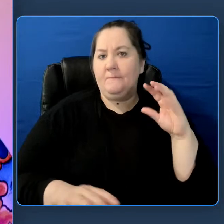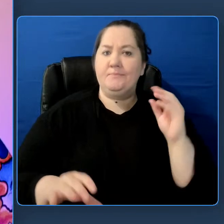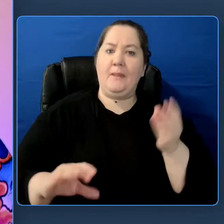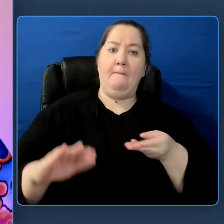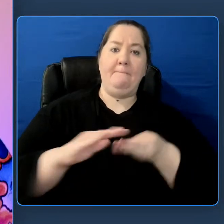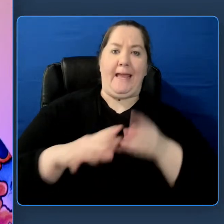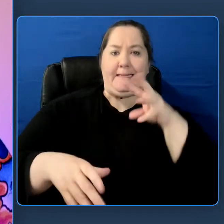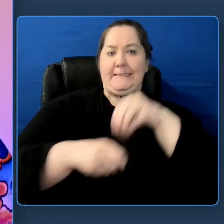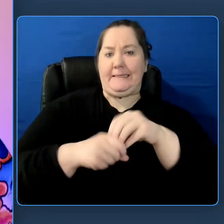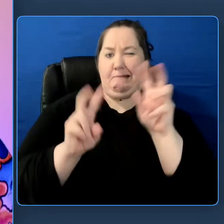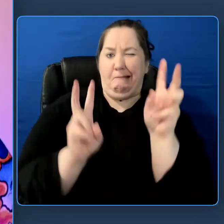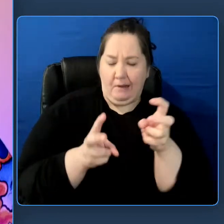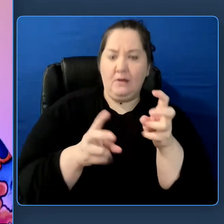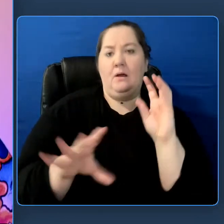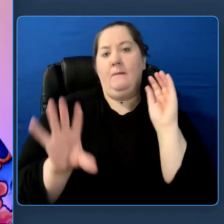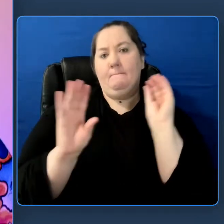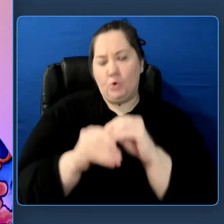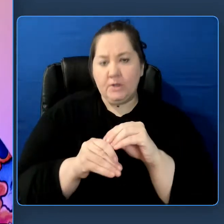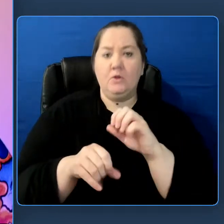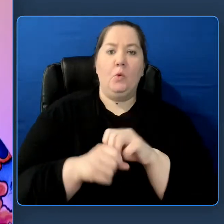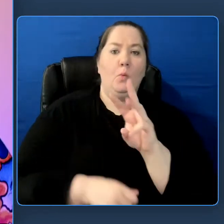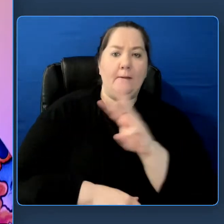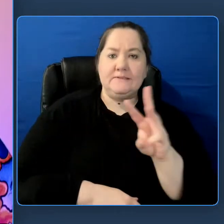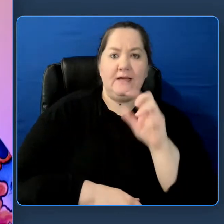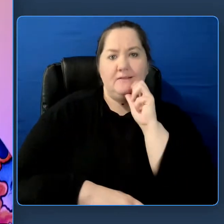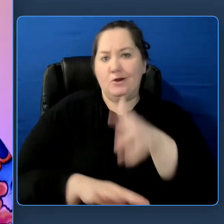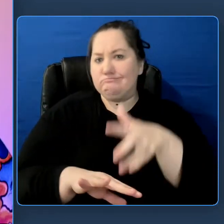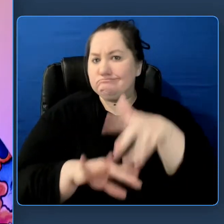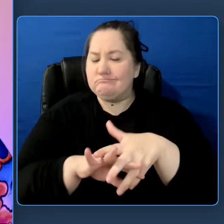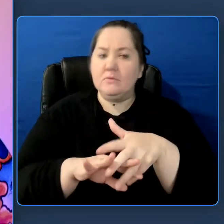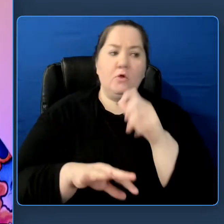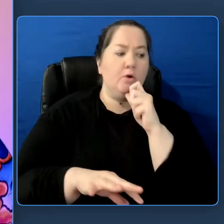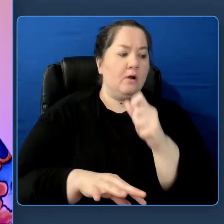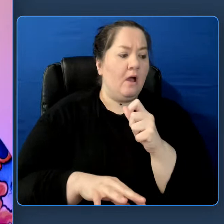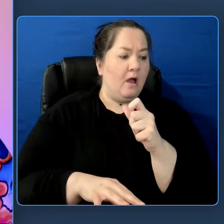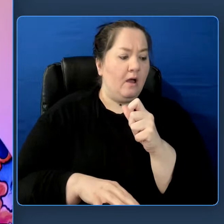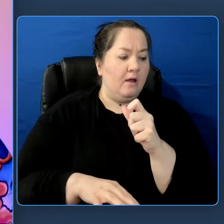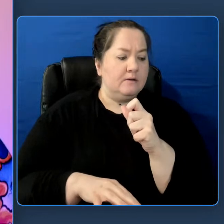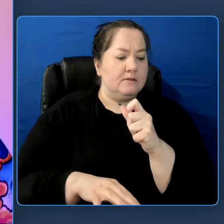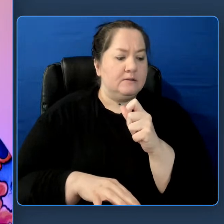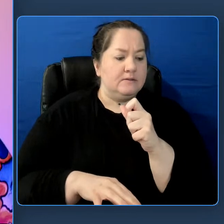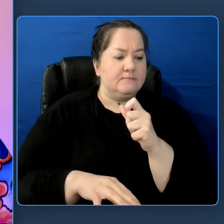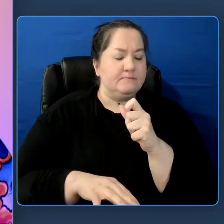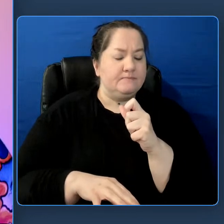website itself and not necessarily taking advantage of your overall